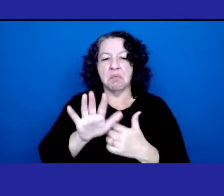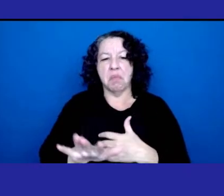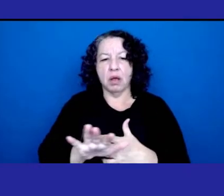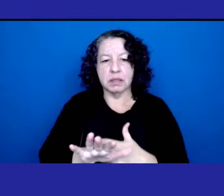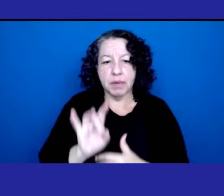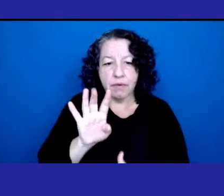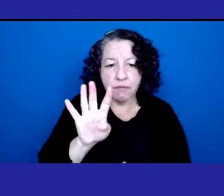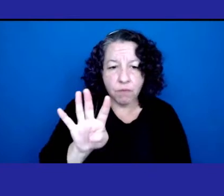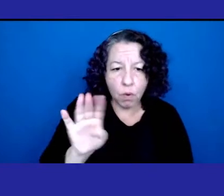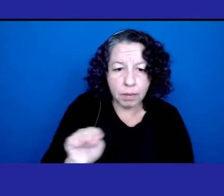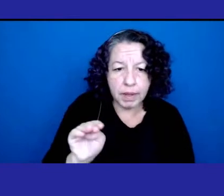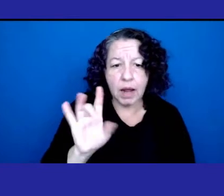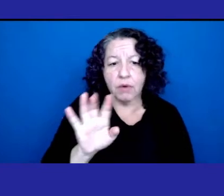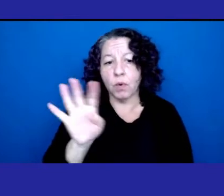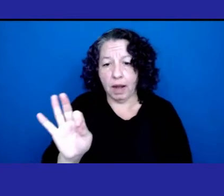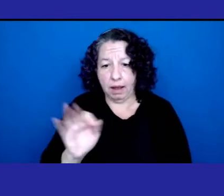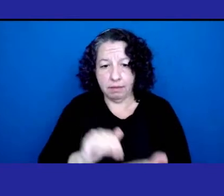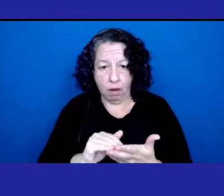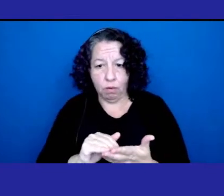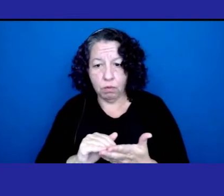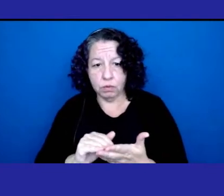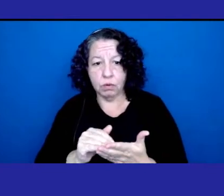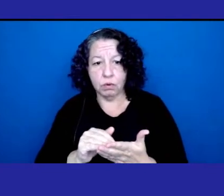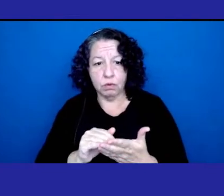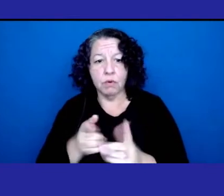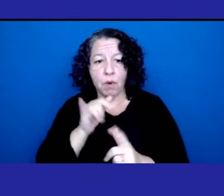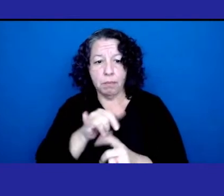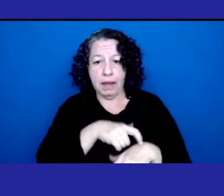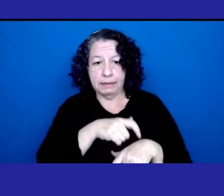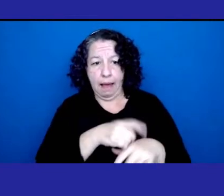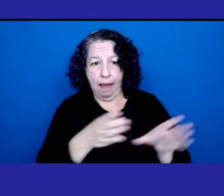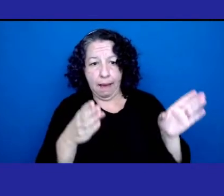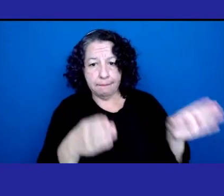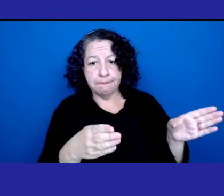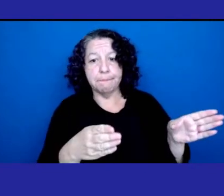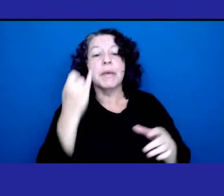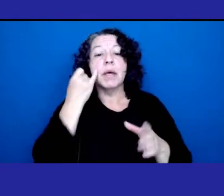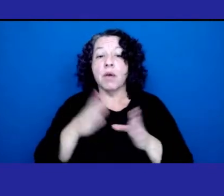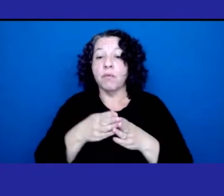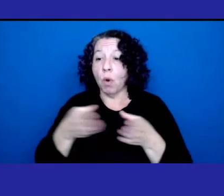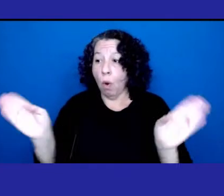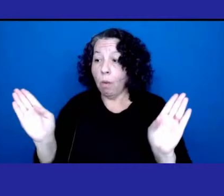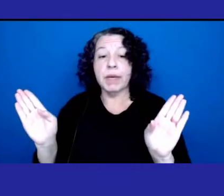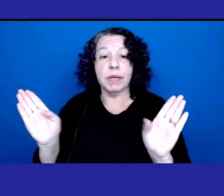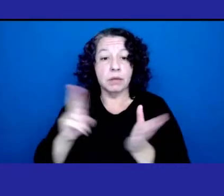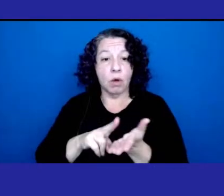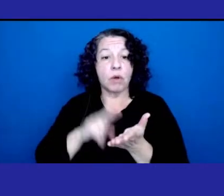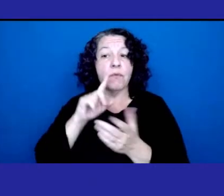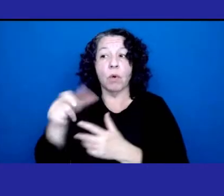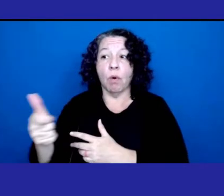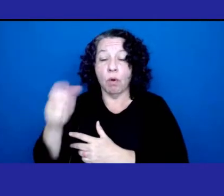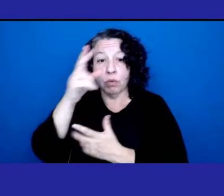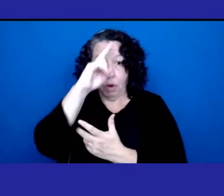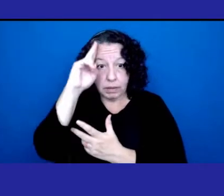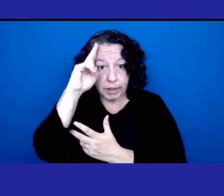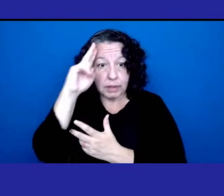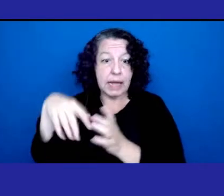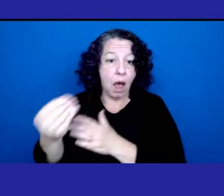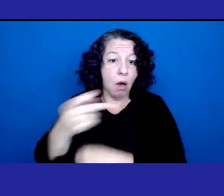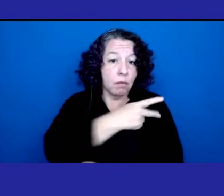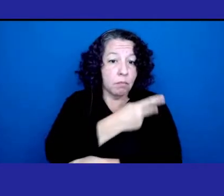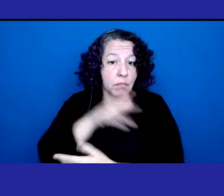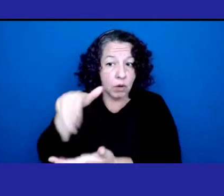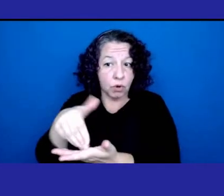$4,849,000 over that time period. If we open this contract to the additional hospitals and outpatient centers who might have